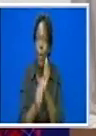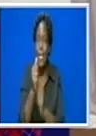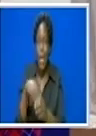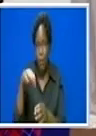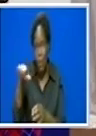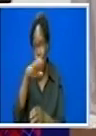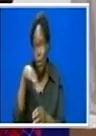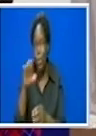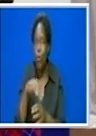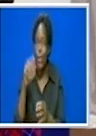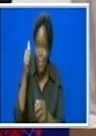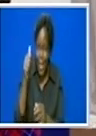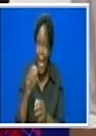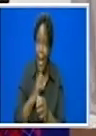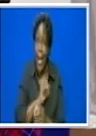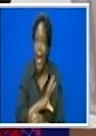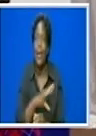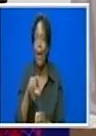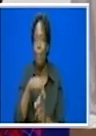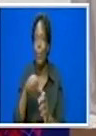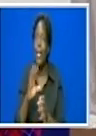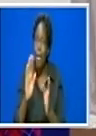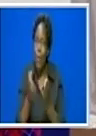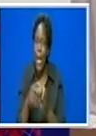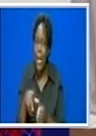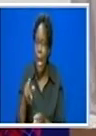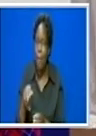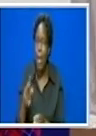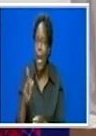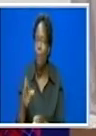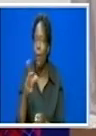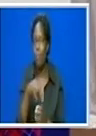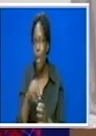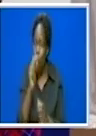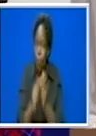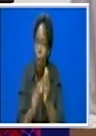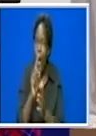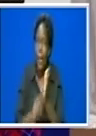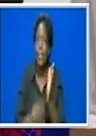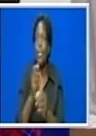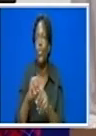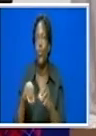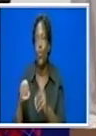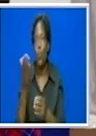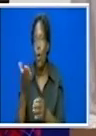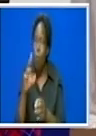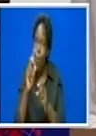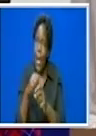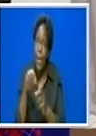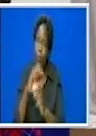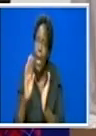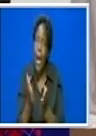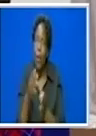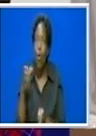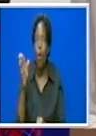about. Then we also had the pair of scissors. Yes. What did we do? When we had all this,